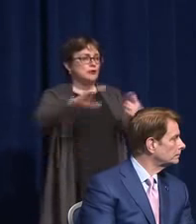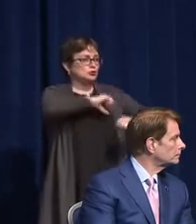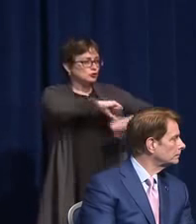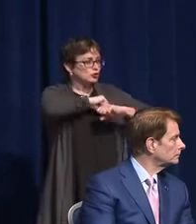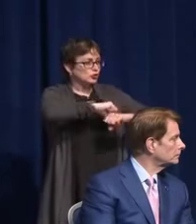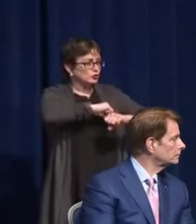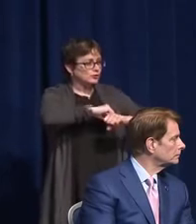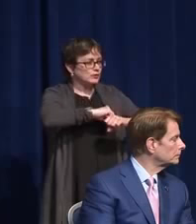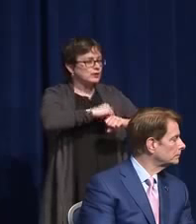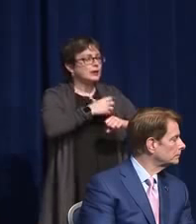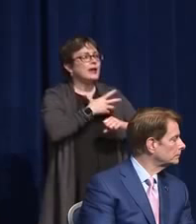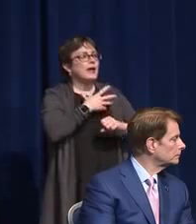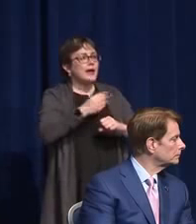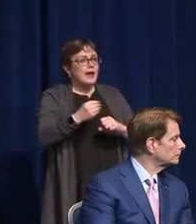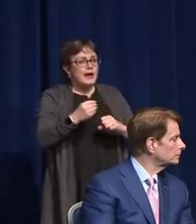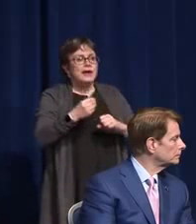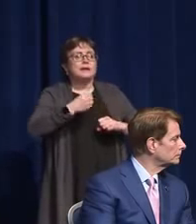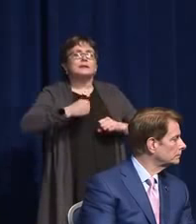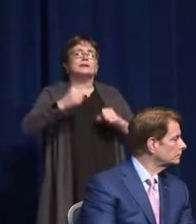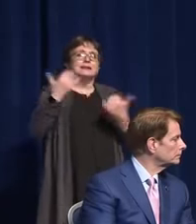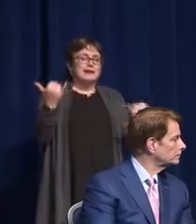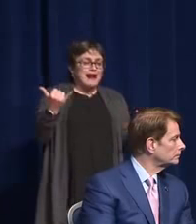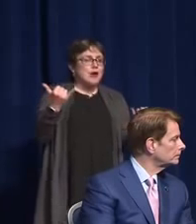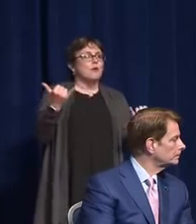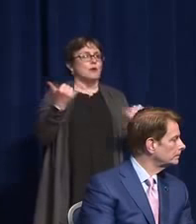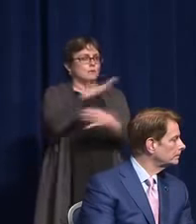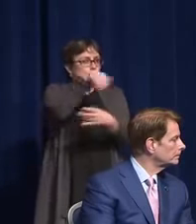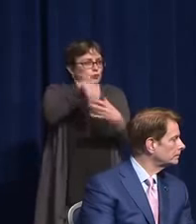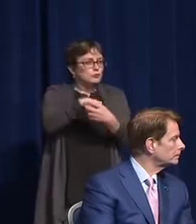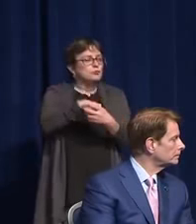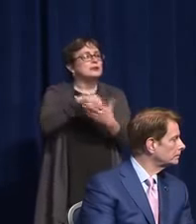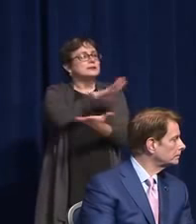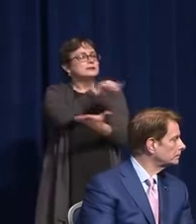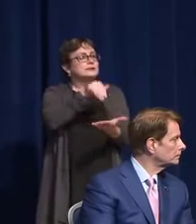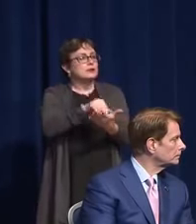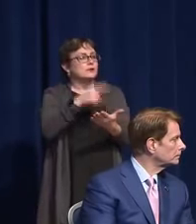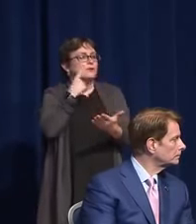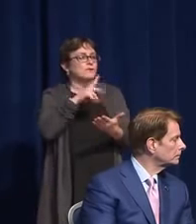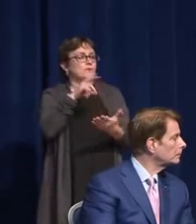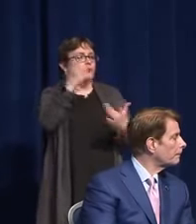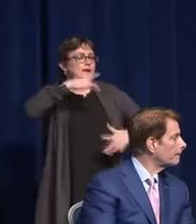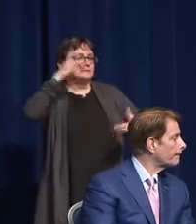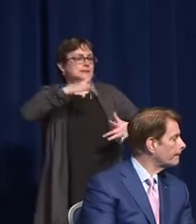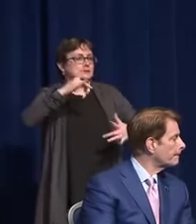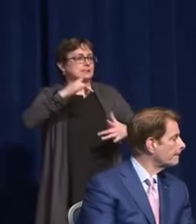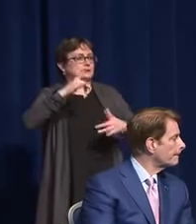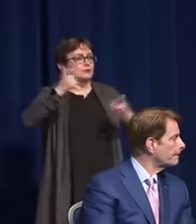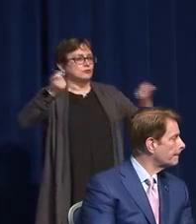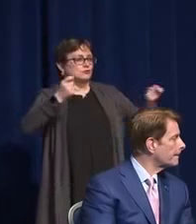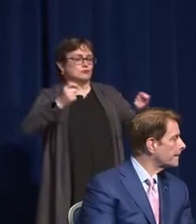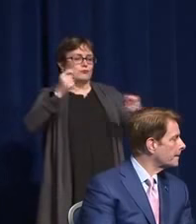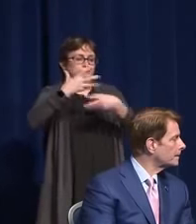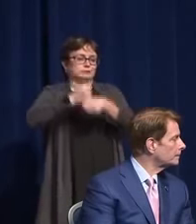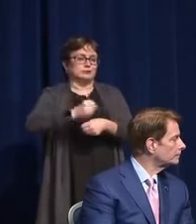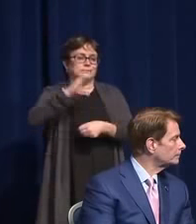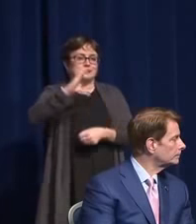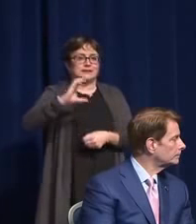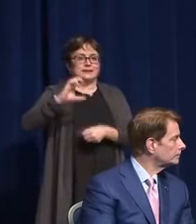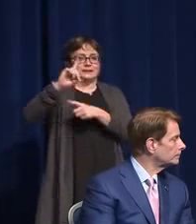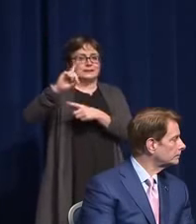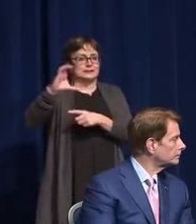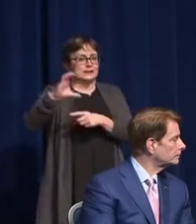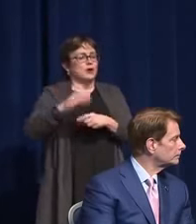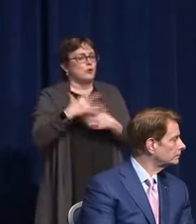for Disease Control, to ensure that voters, elections, and infrastructure are safe, whether